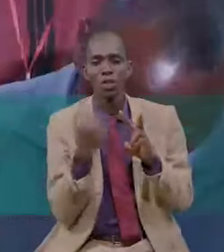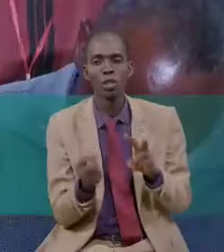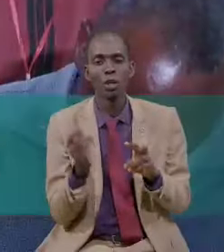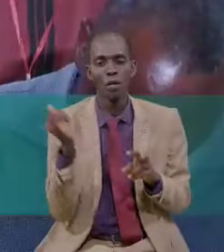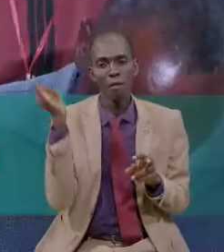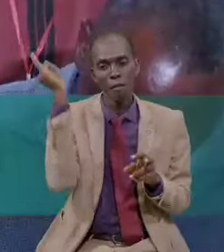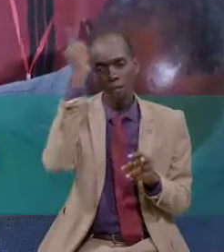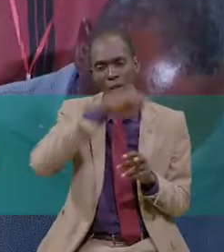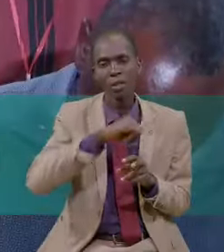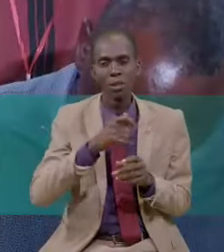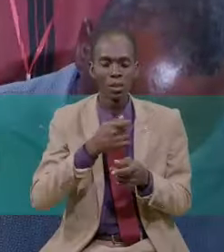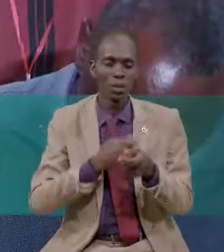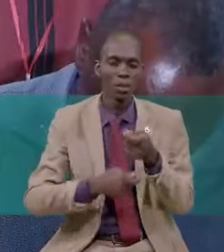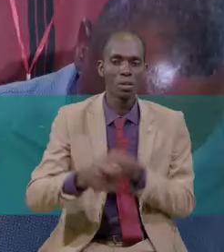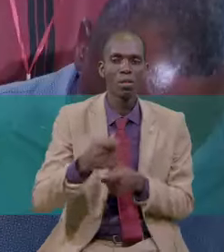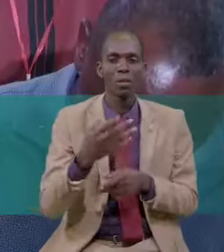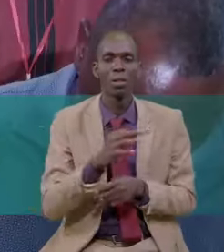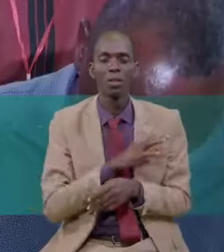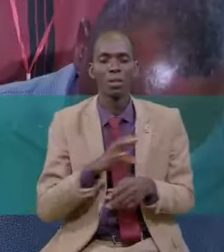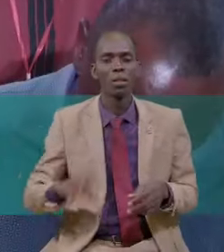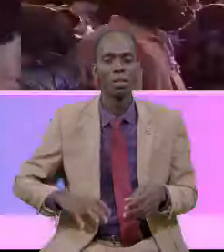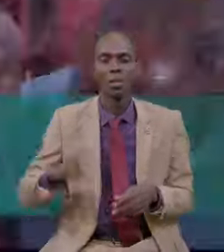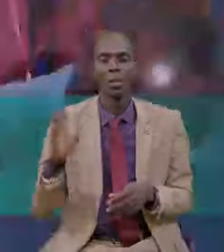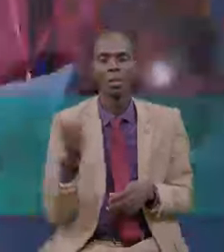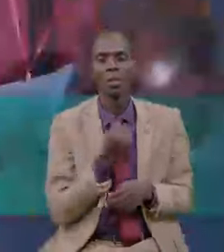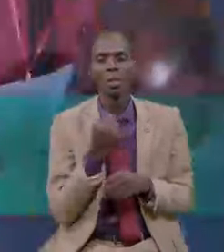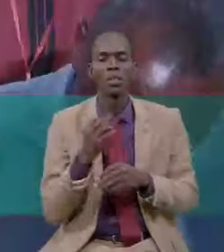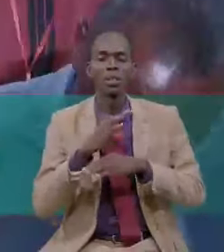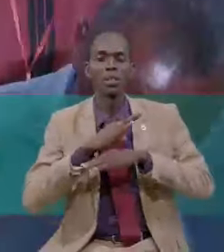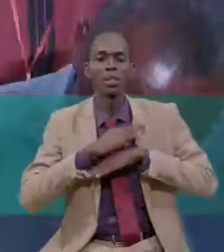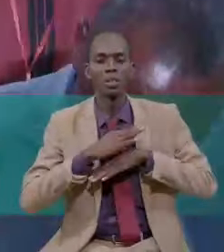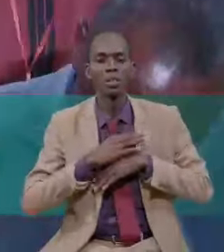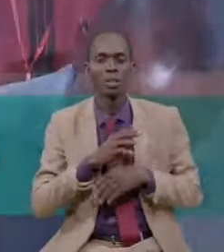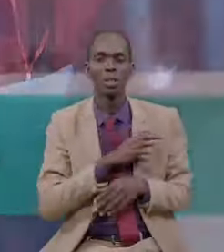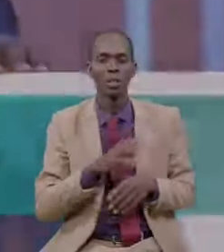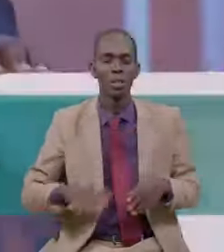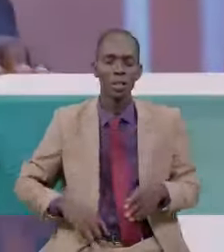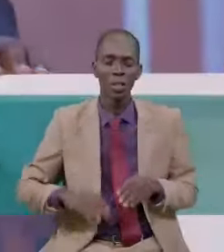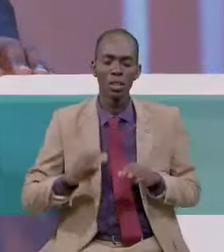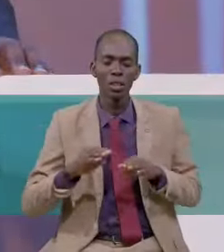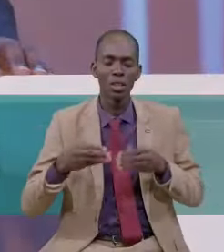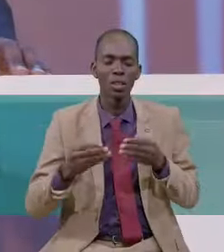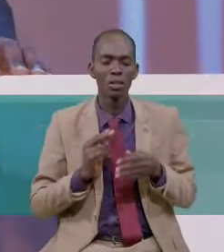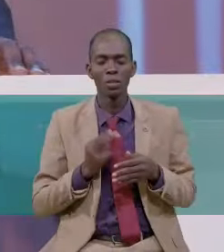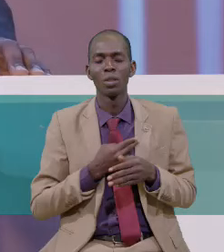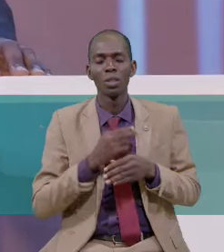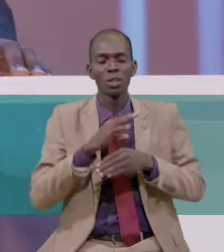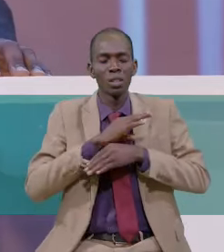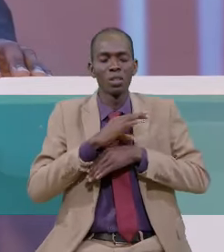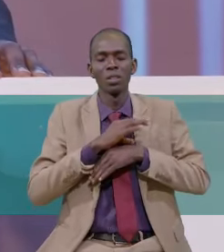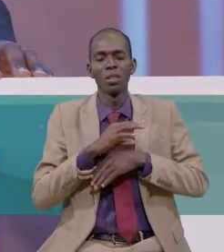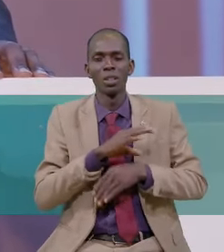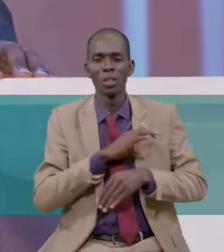of Christ's satisfaction. Christ satisfies. Christ fills